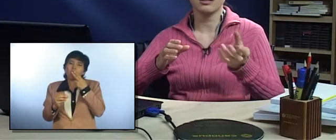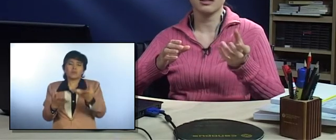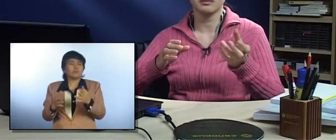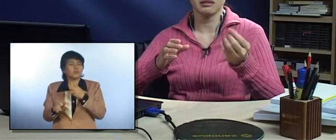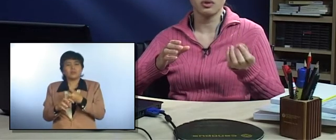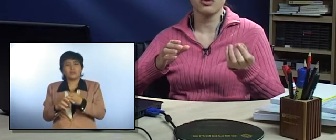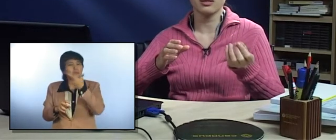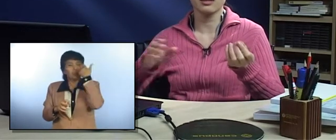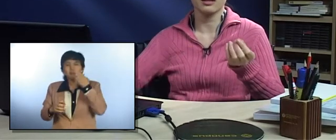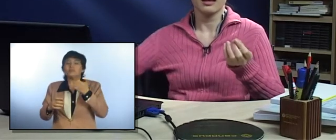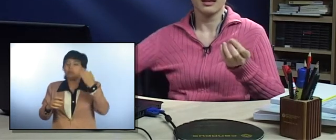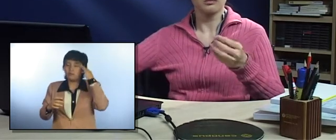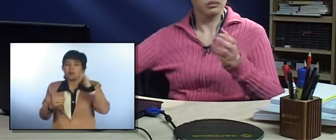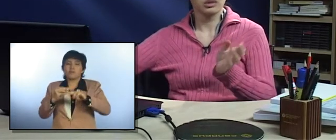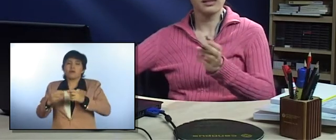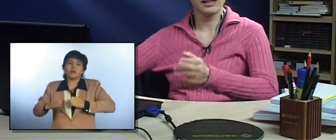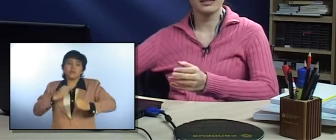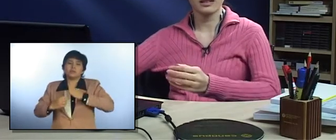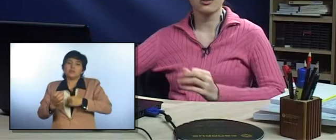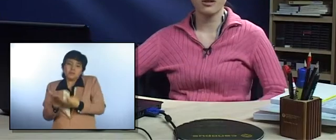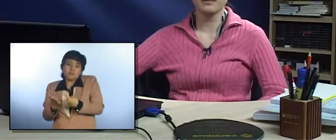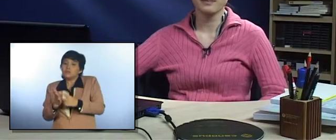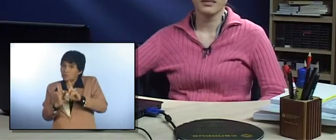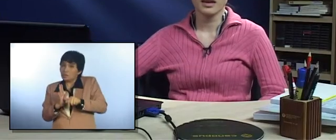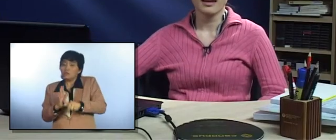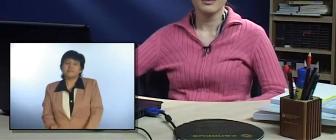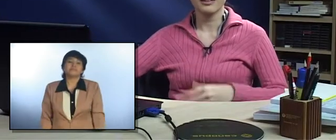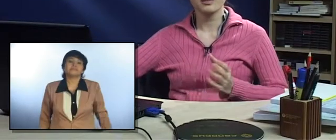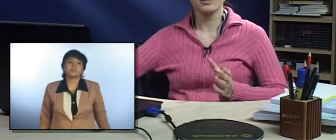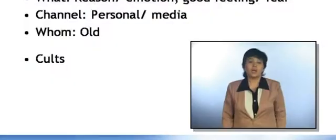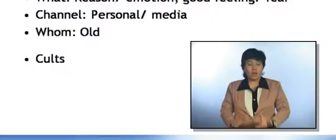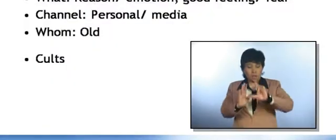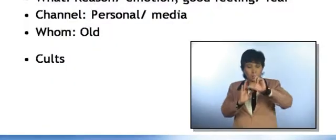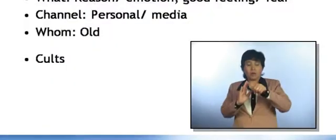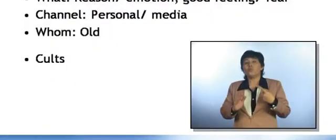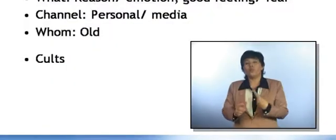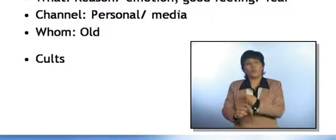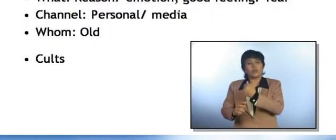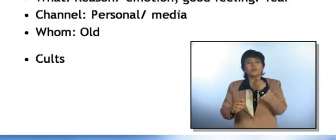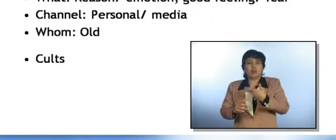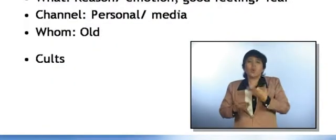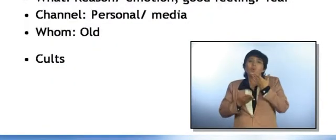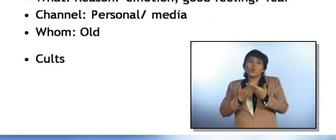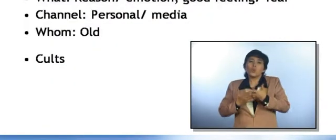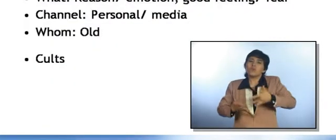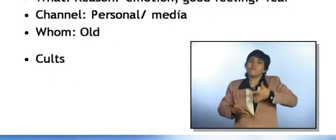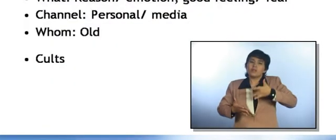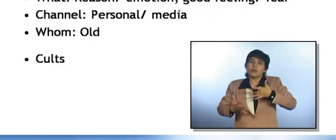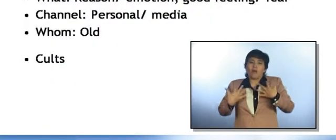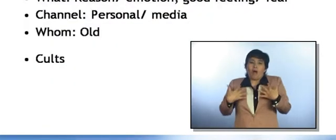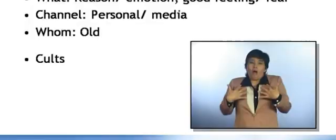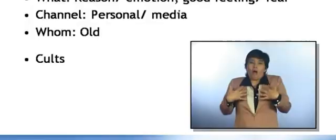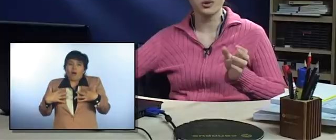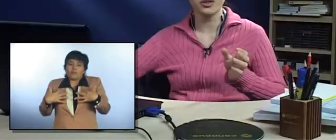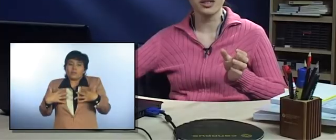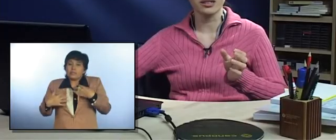no longer talk about emotions. Yep, we'll discuss later on. Now, next one, you want to talk about good feelings or also fear. When we